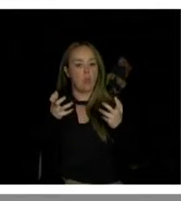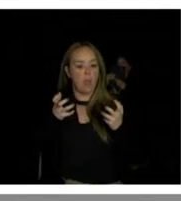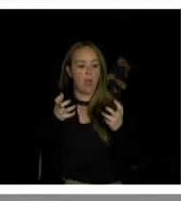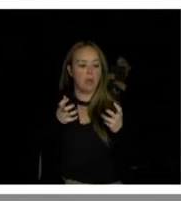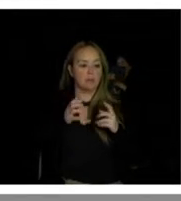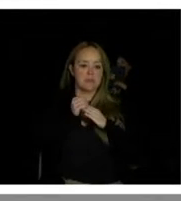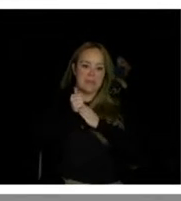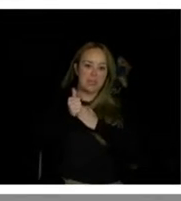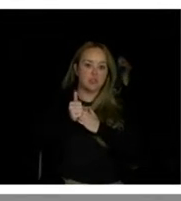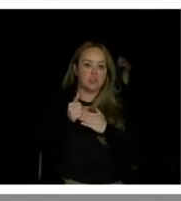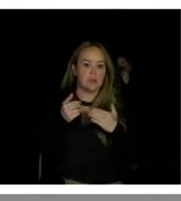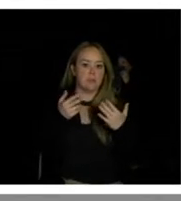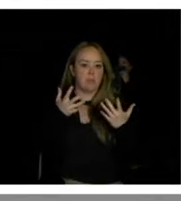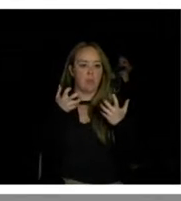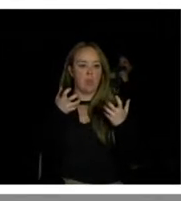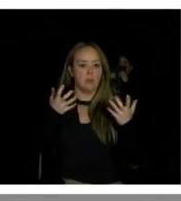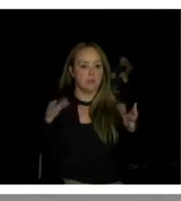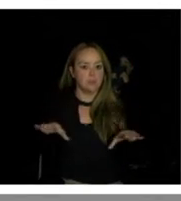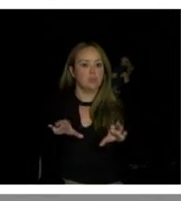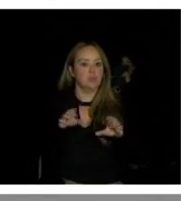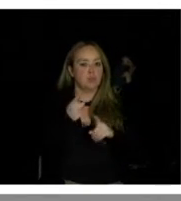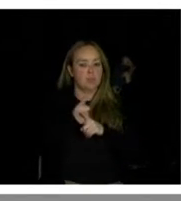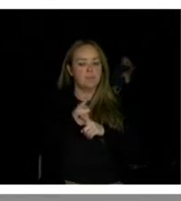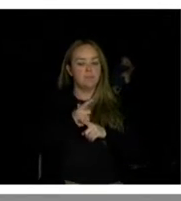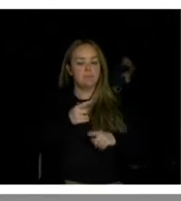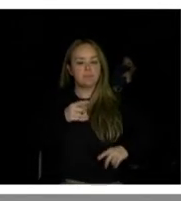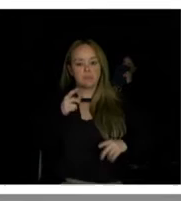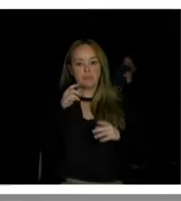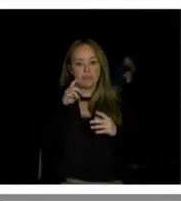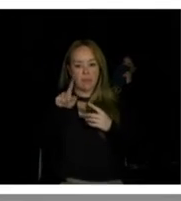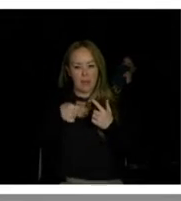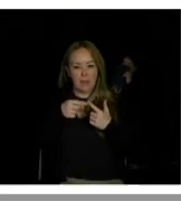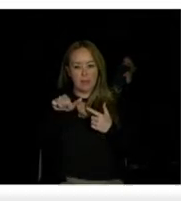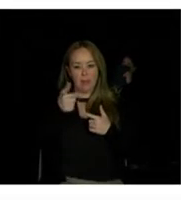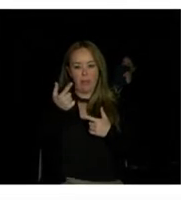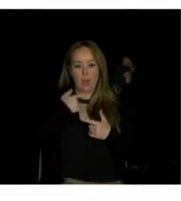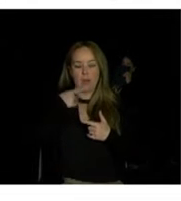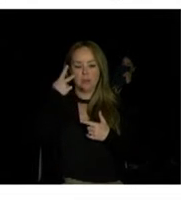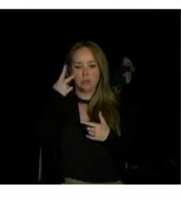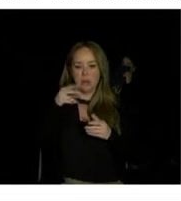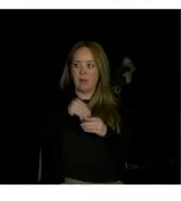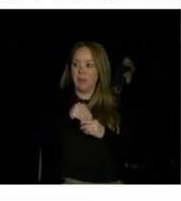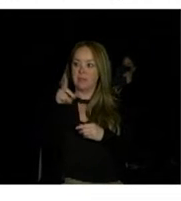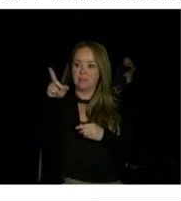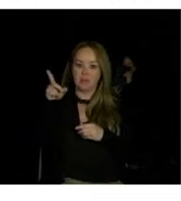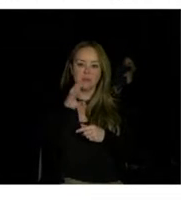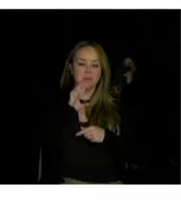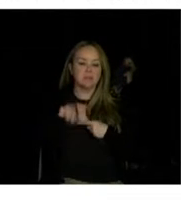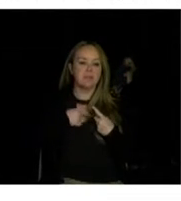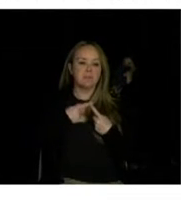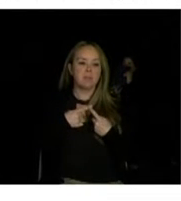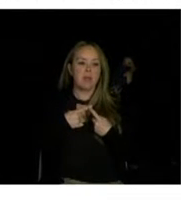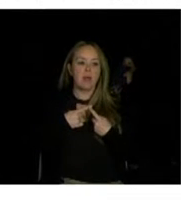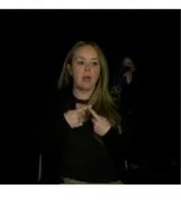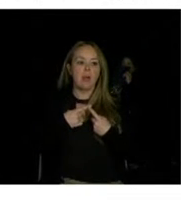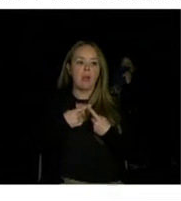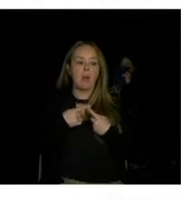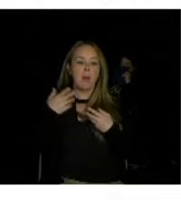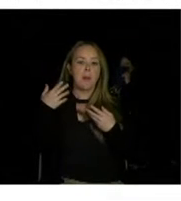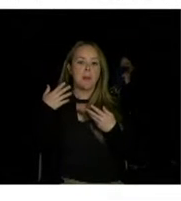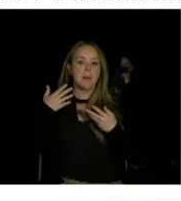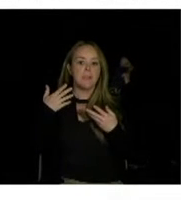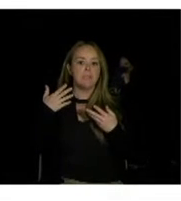want leadership, right? And then there was another one that I saw in there that talked about bringing the